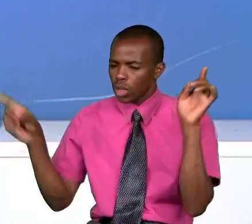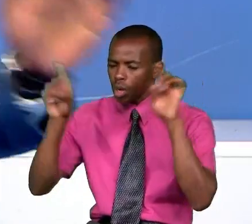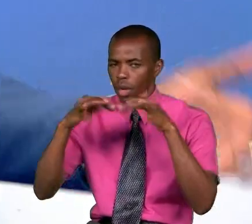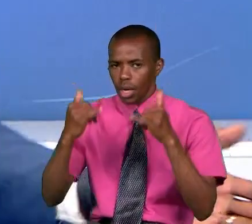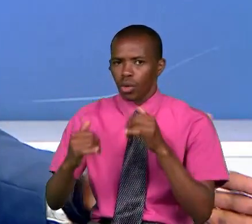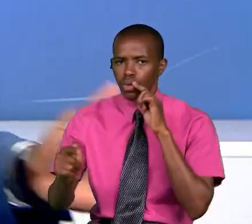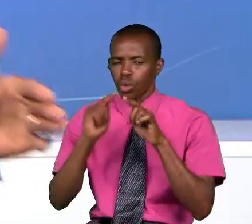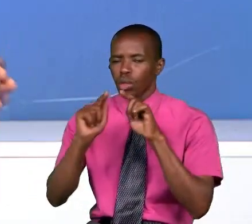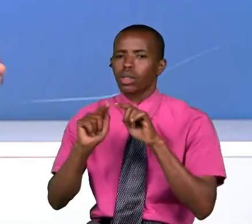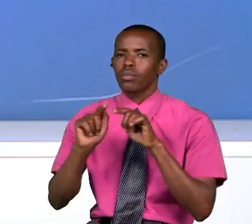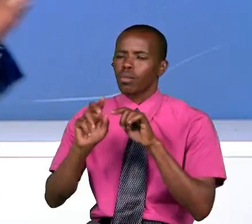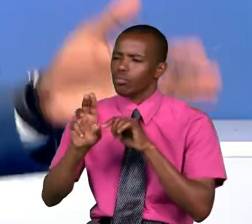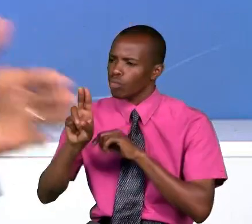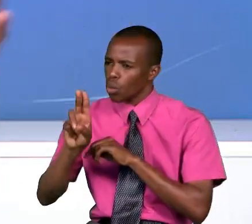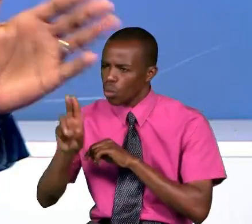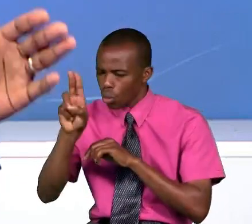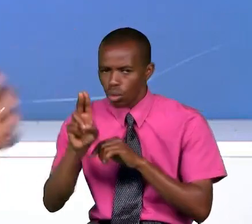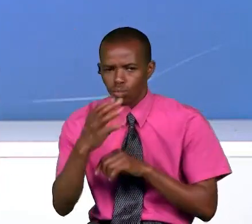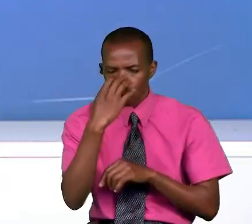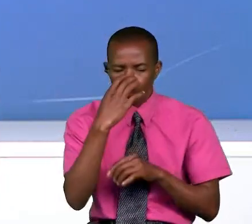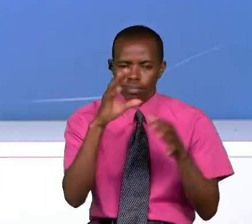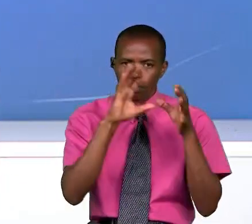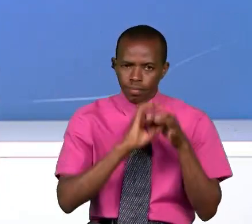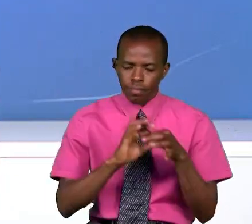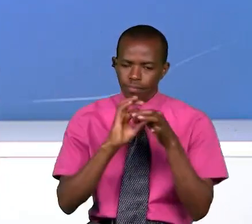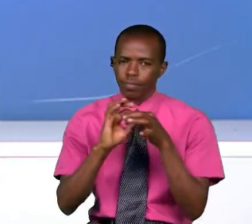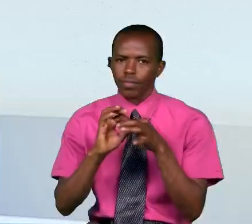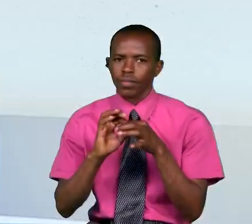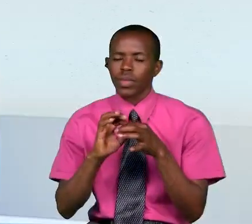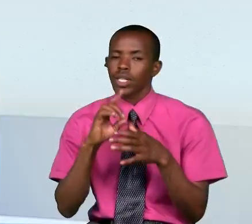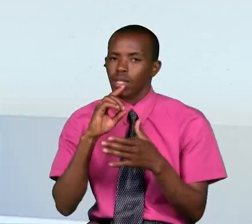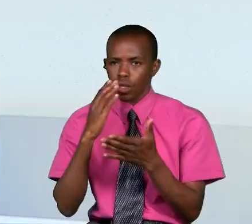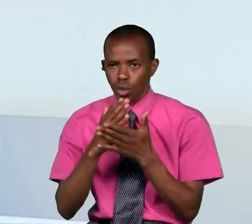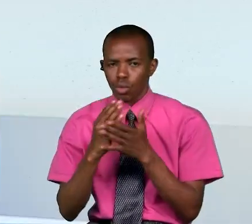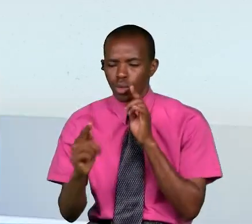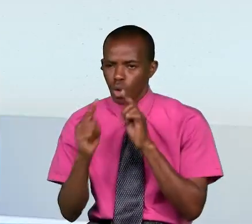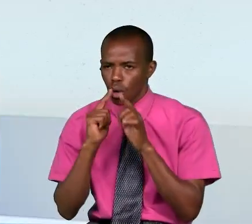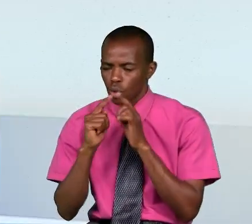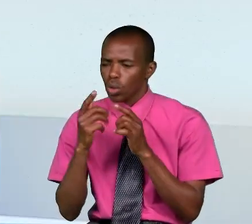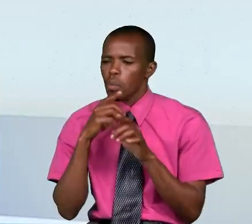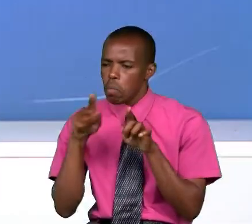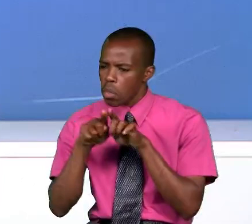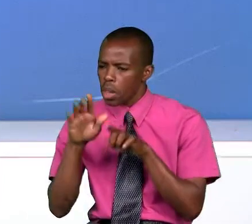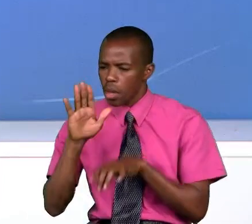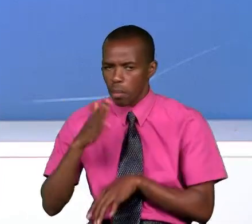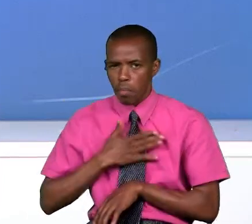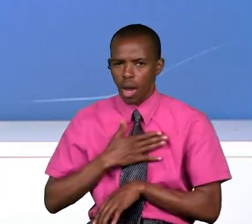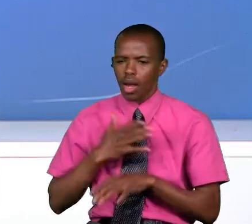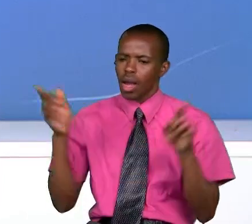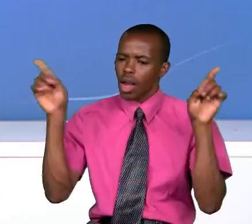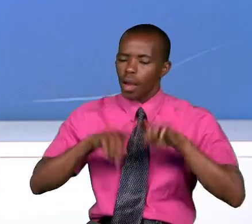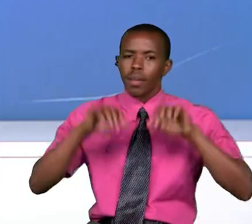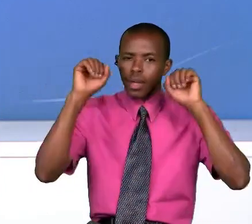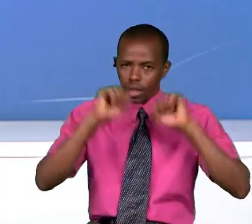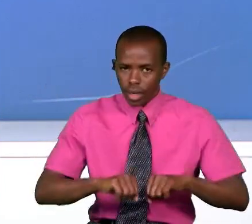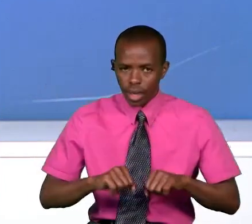are talking about the president coming together, all that, blah, blah, blah, blah. I can tell you the fact that I can talk to you as my brother, it can still happen to them.